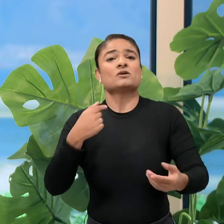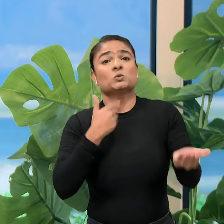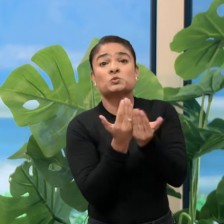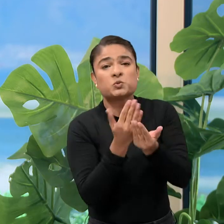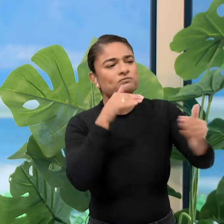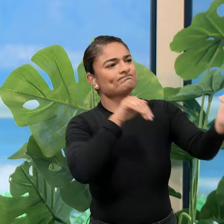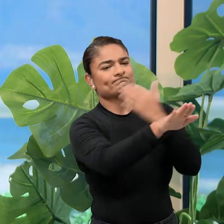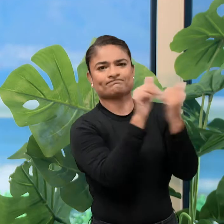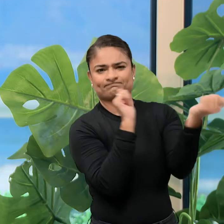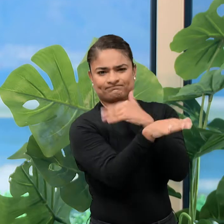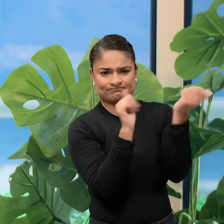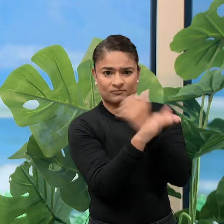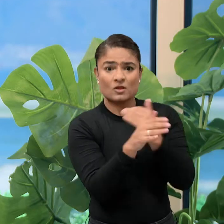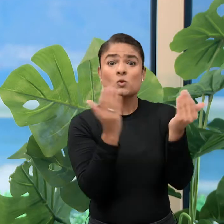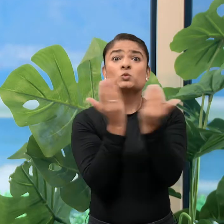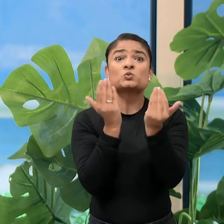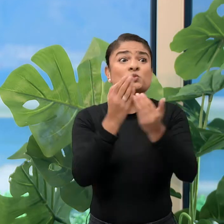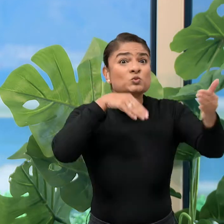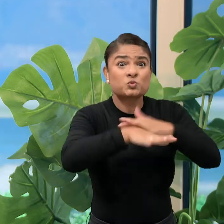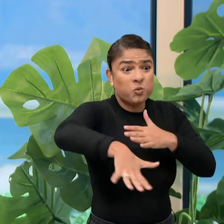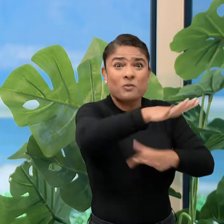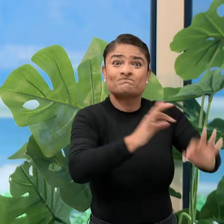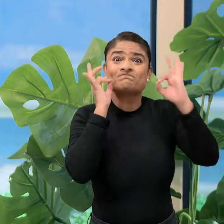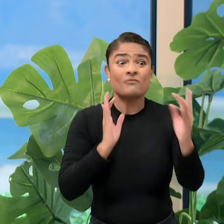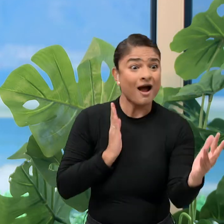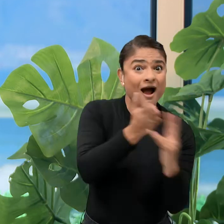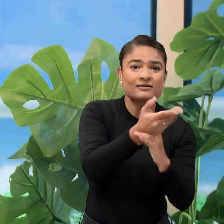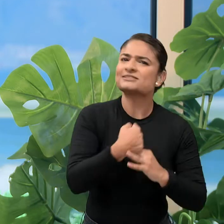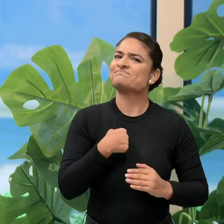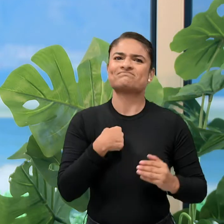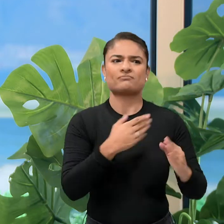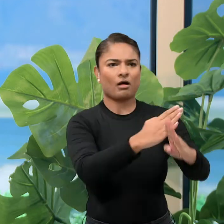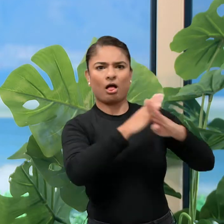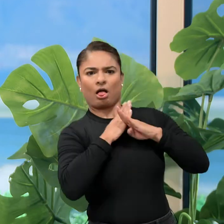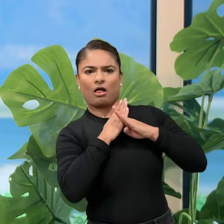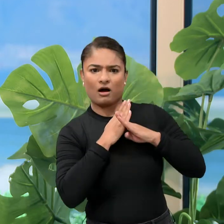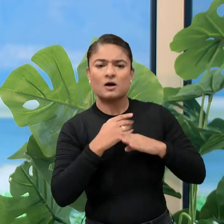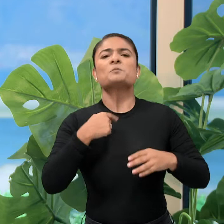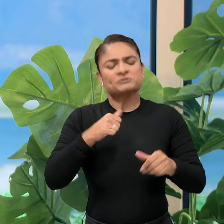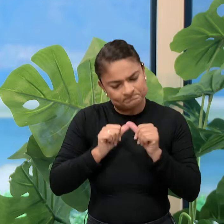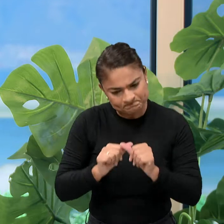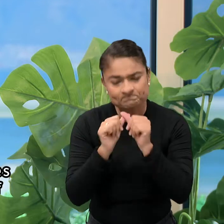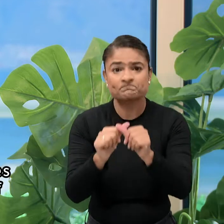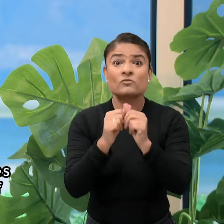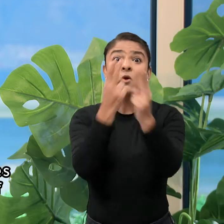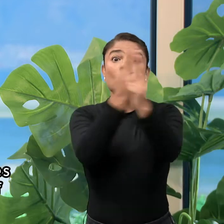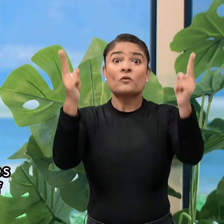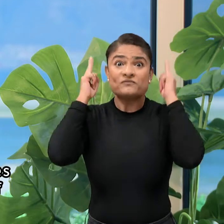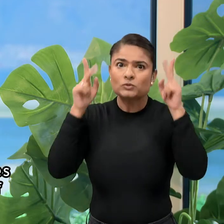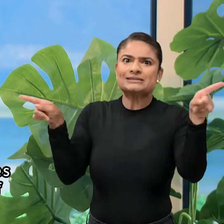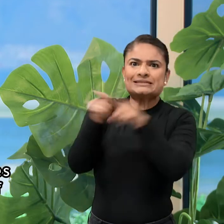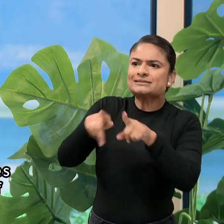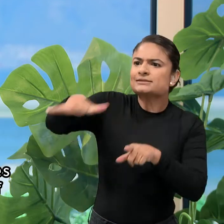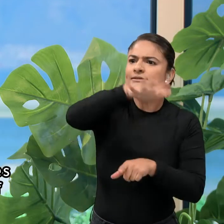because the school I attended wasn't accessible. I also continued my tertiary education via correspondence because there were no